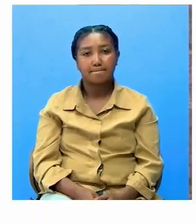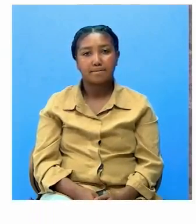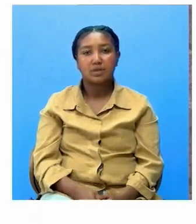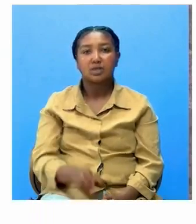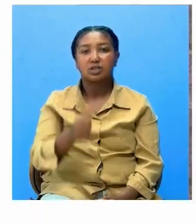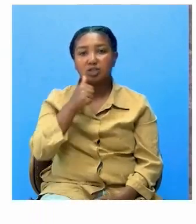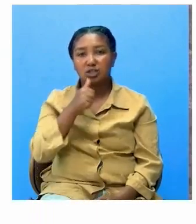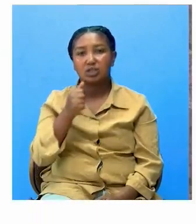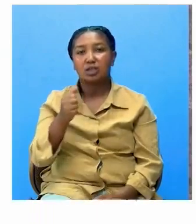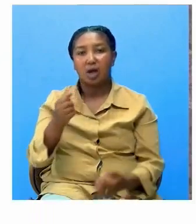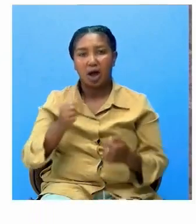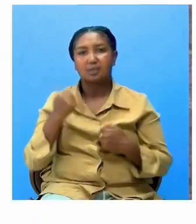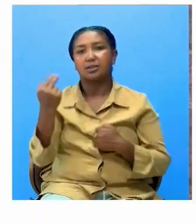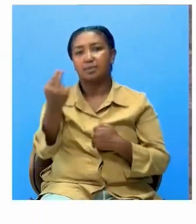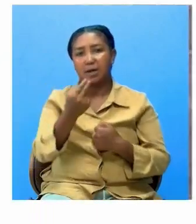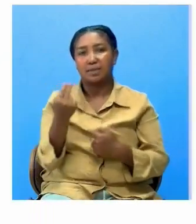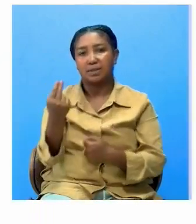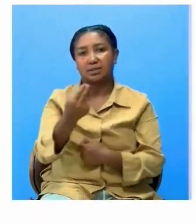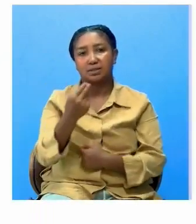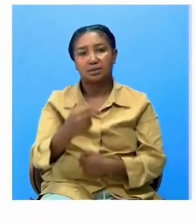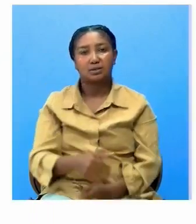She has a purpose.